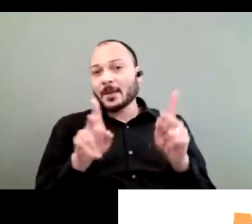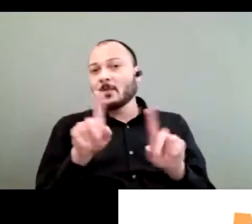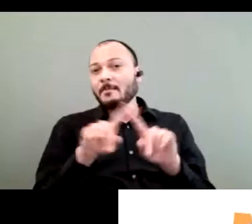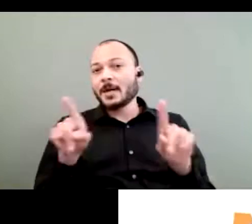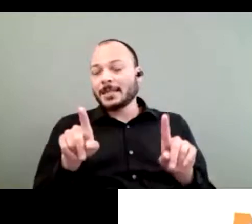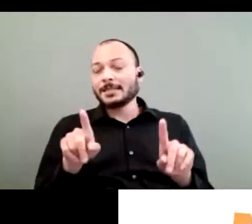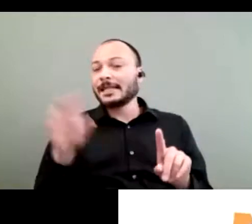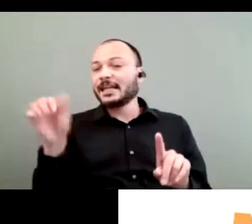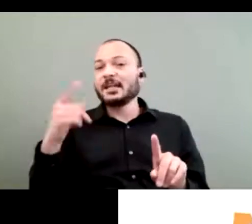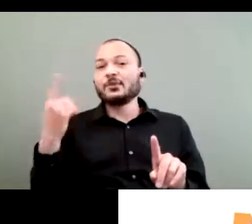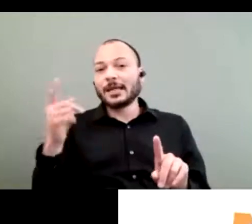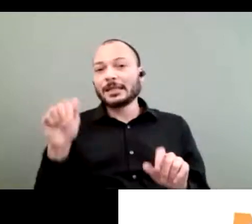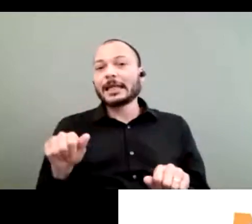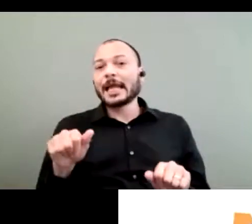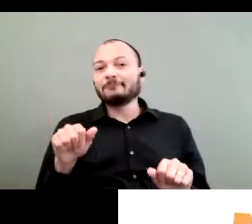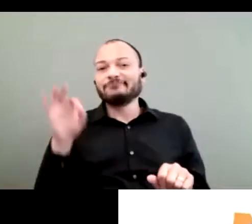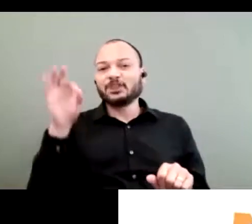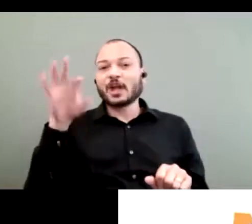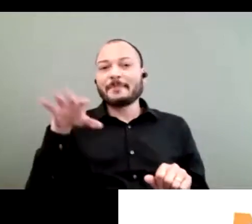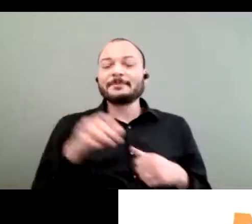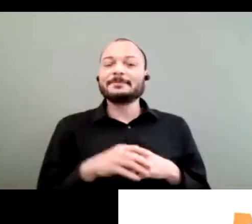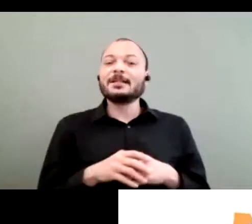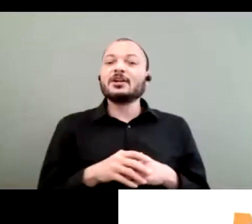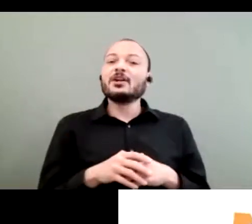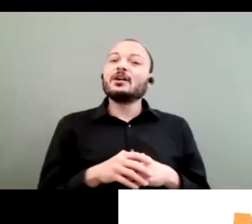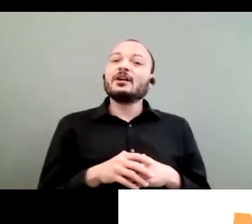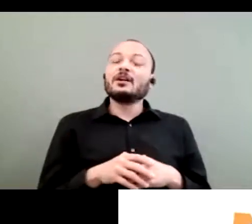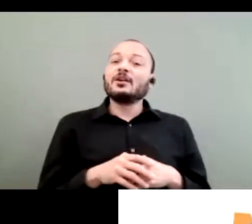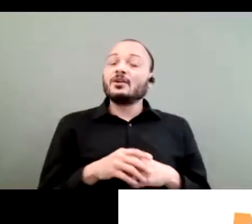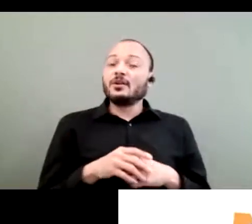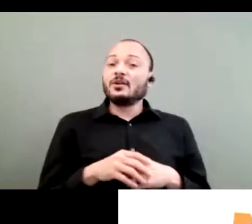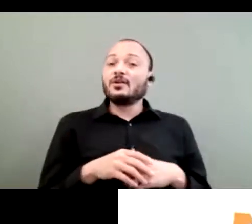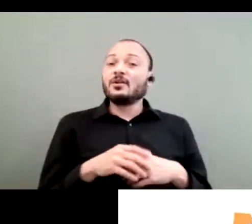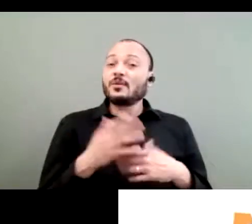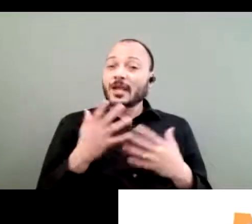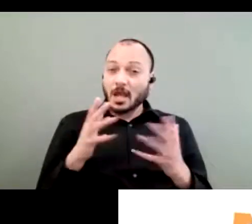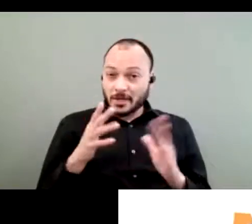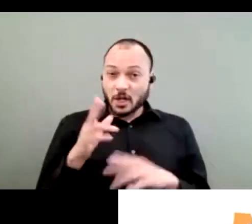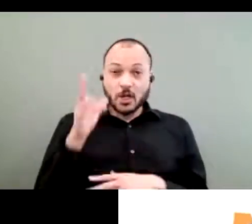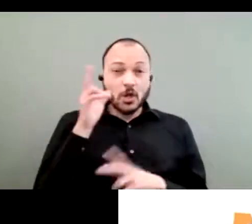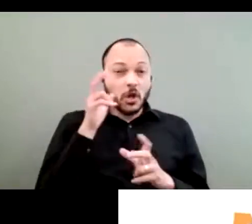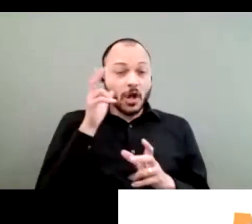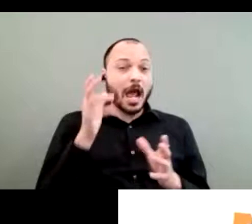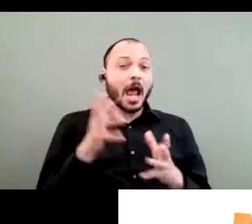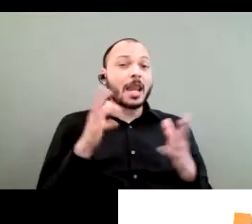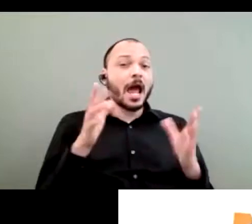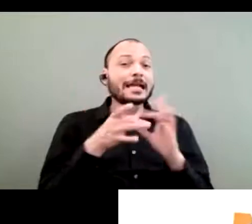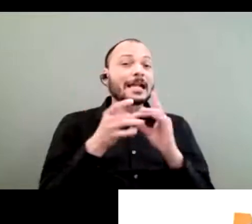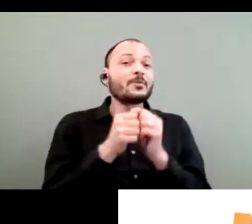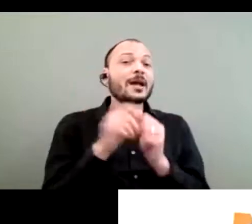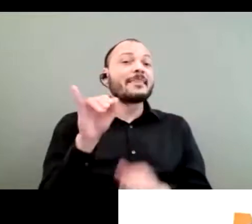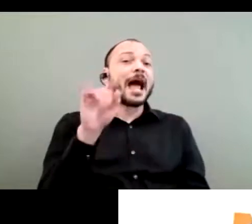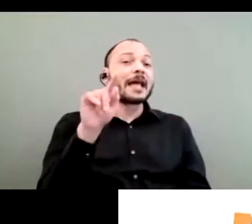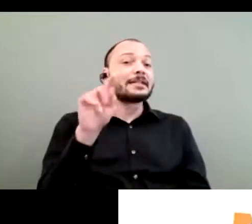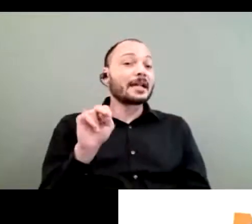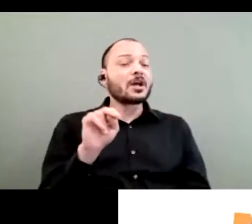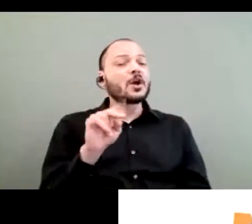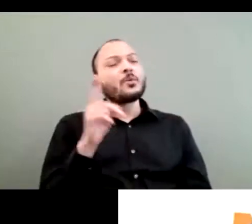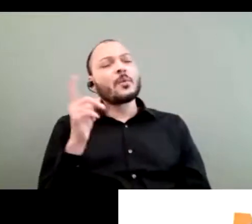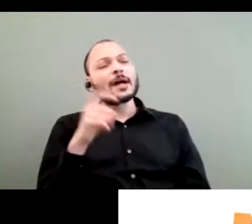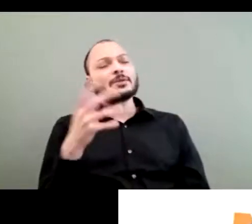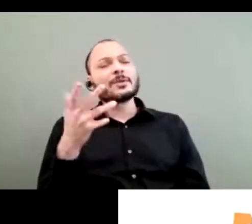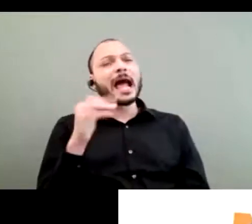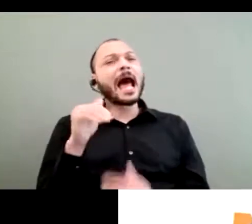anyone can chime in. And so one, just because we've heard a lot about ITINs, so Crystal, one question we got is, how do I know if